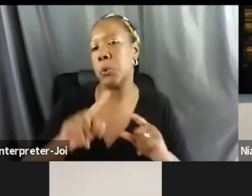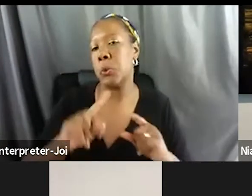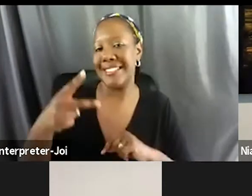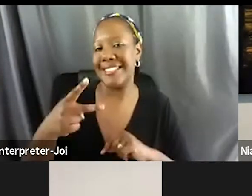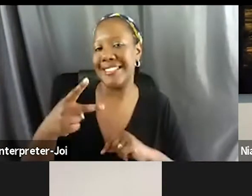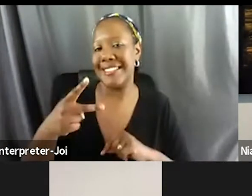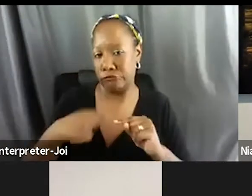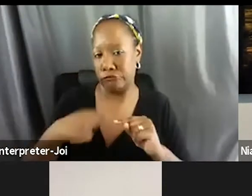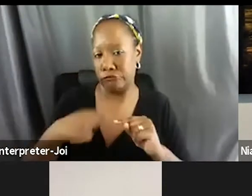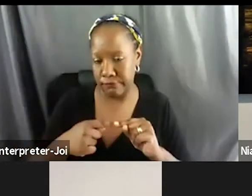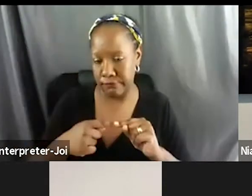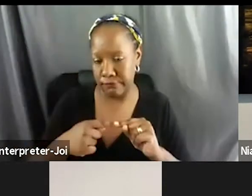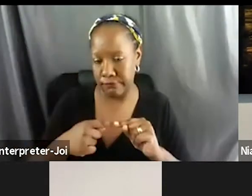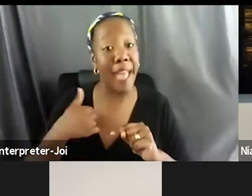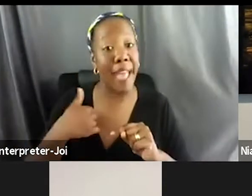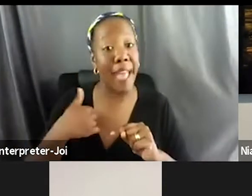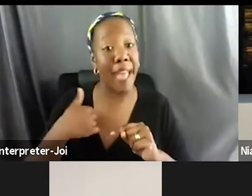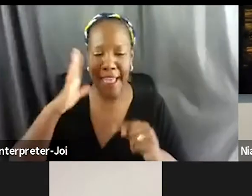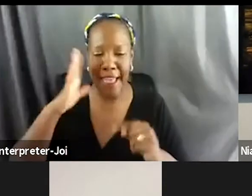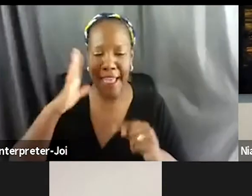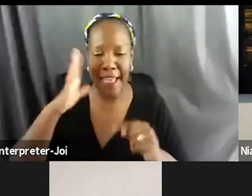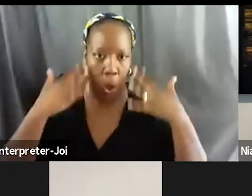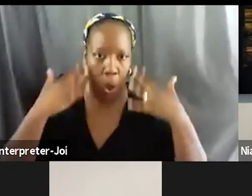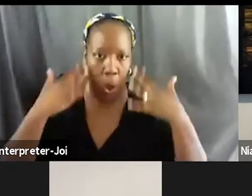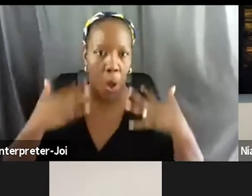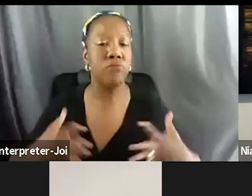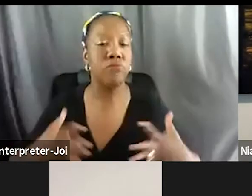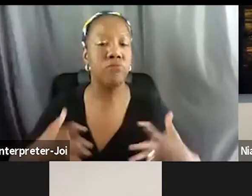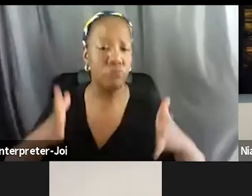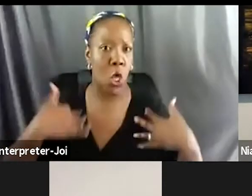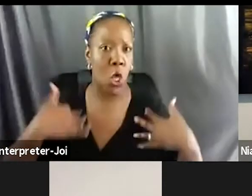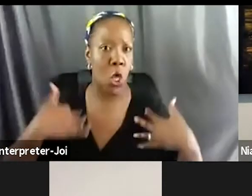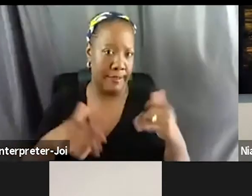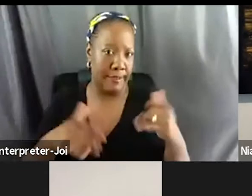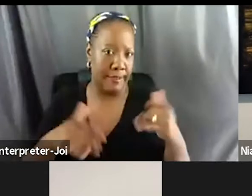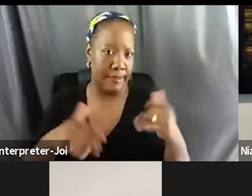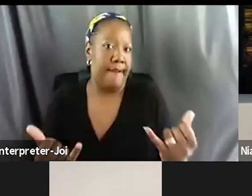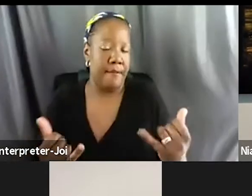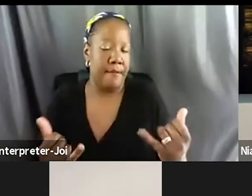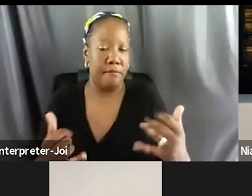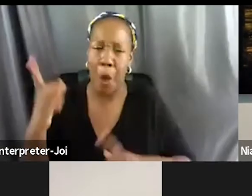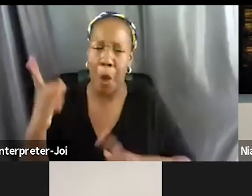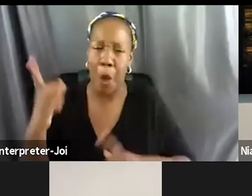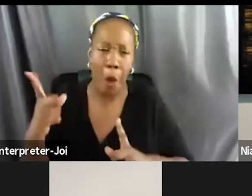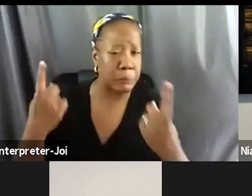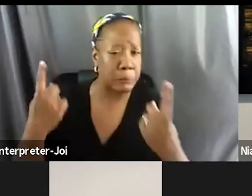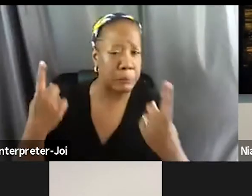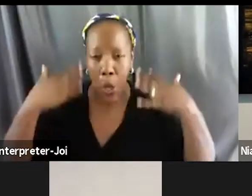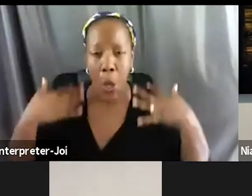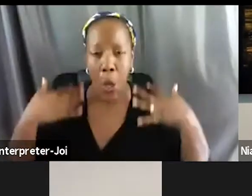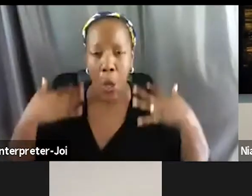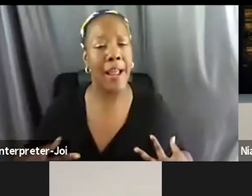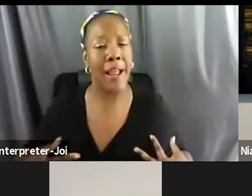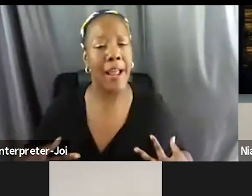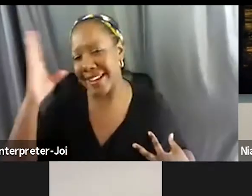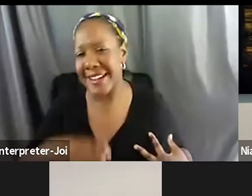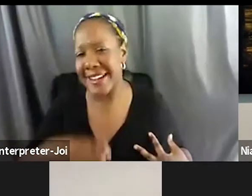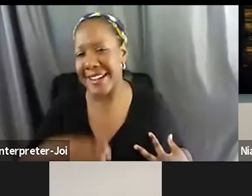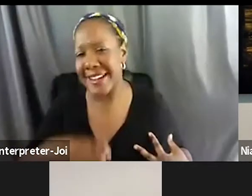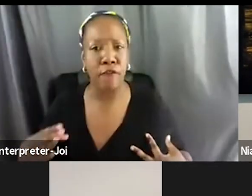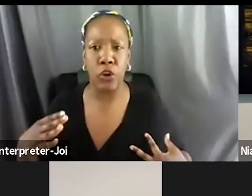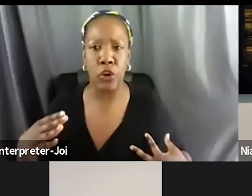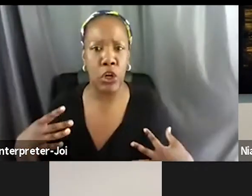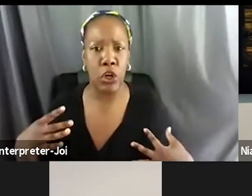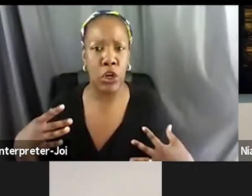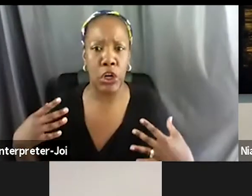myself. I had really long hair, longer than what I have now. And so I had always had long hair, never short, never above